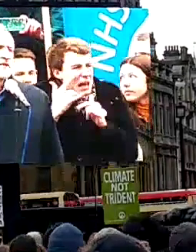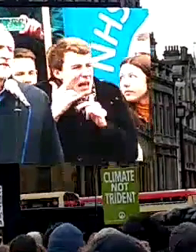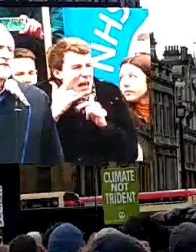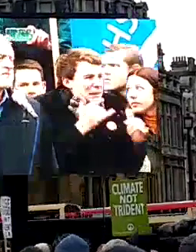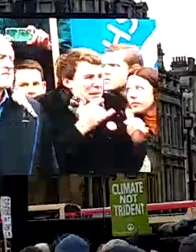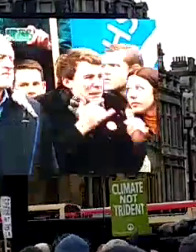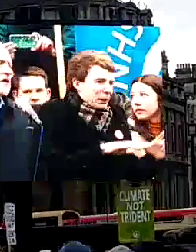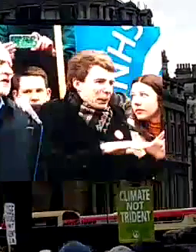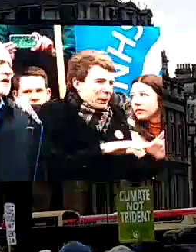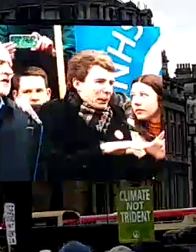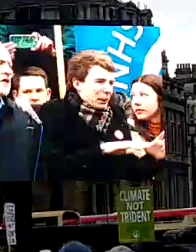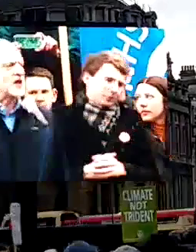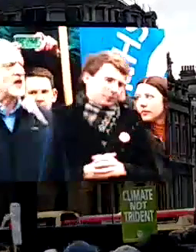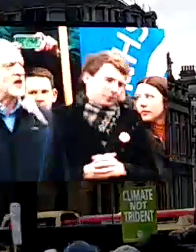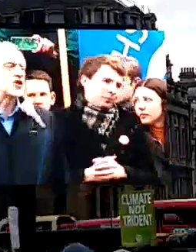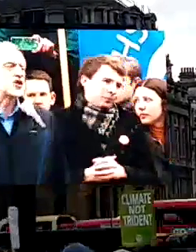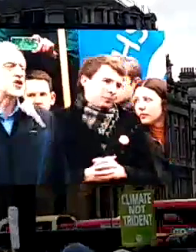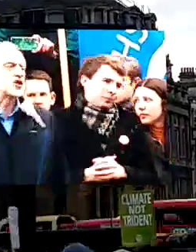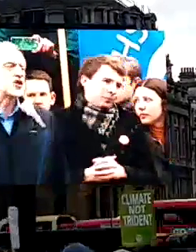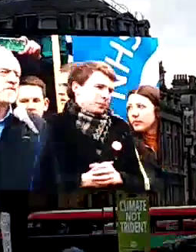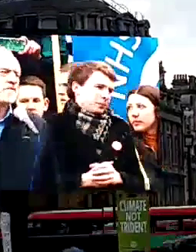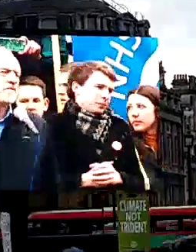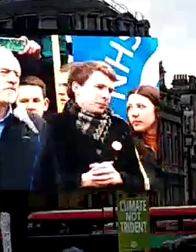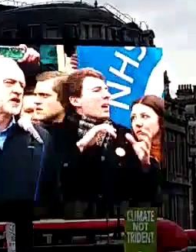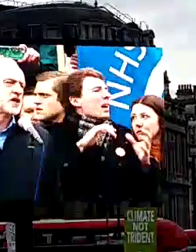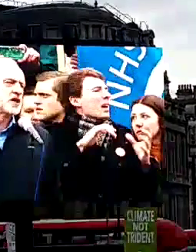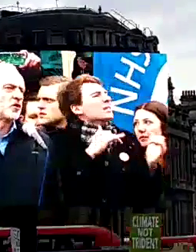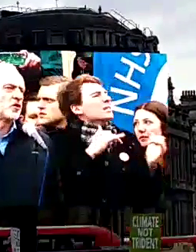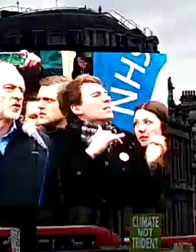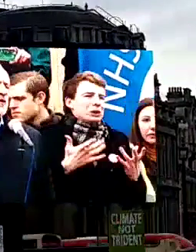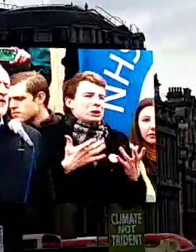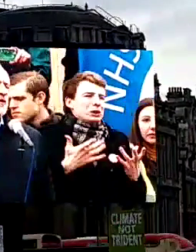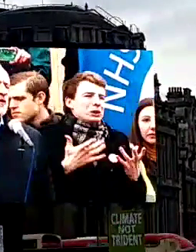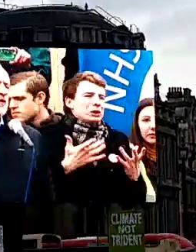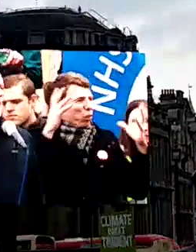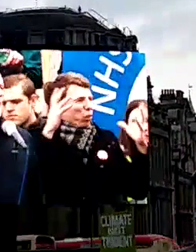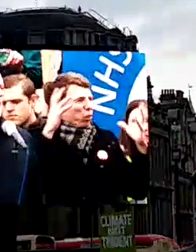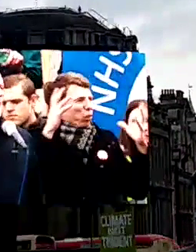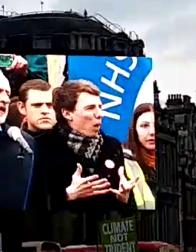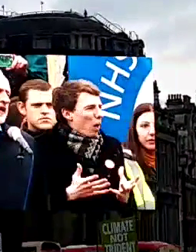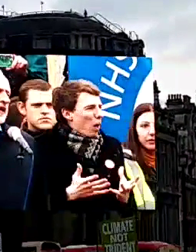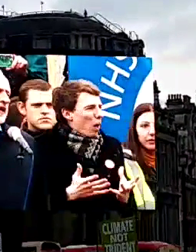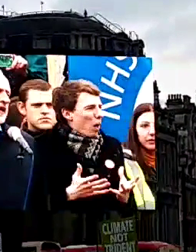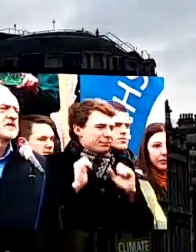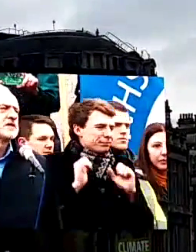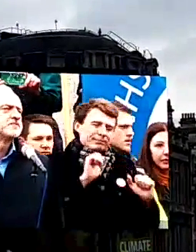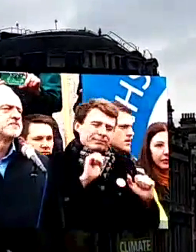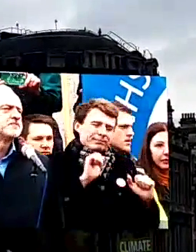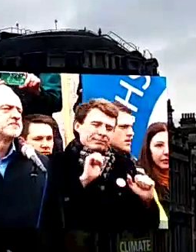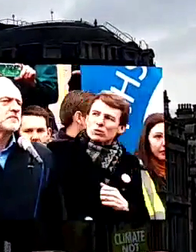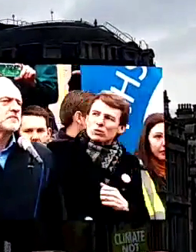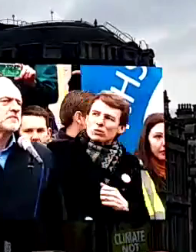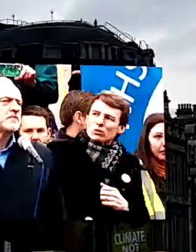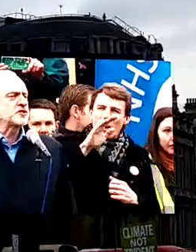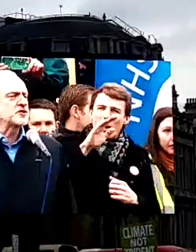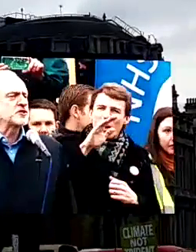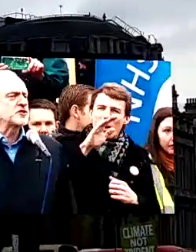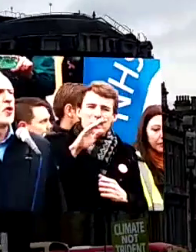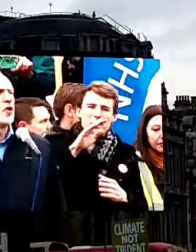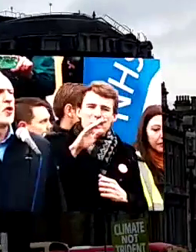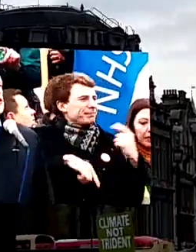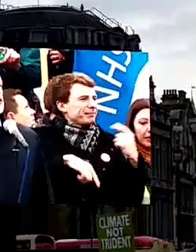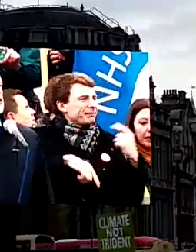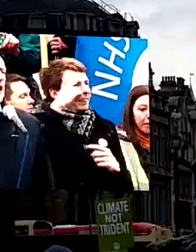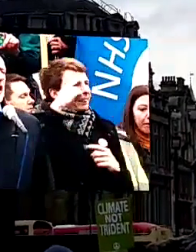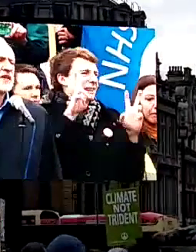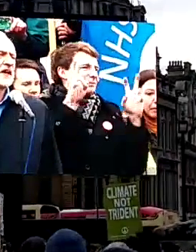place. Sometimes today's generation of politicians all are up in what they think is a post-Cold